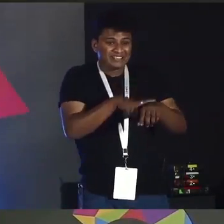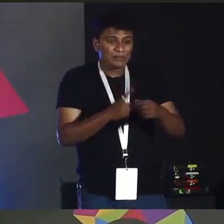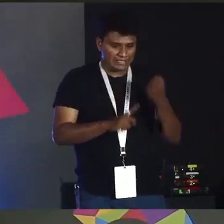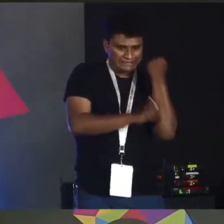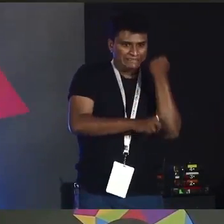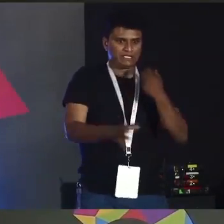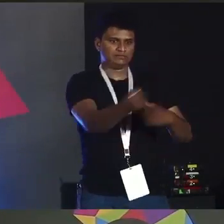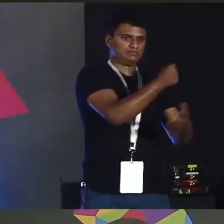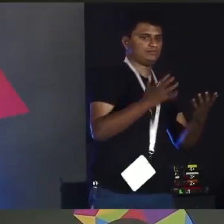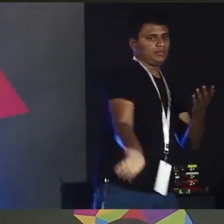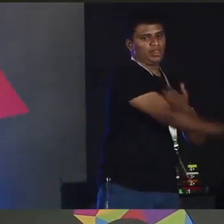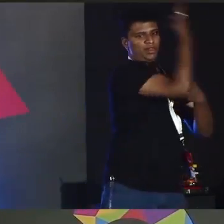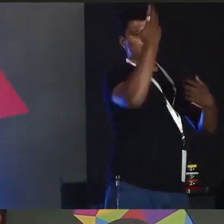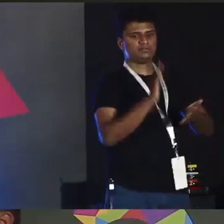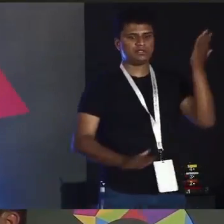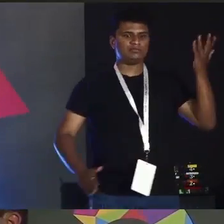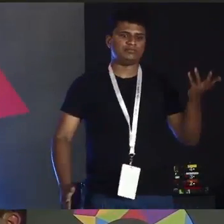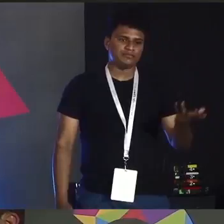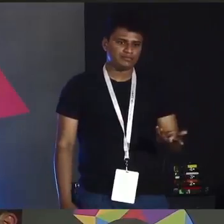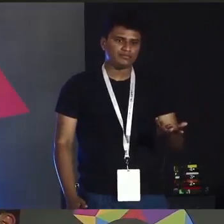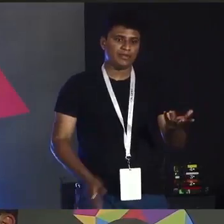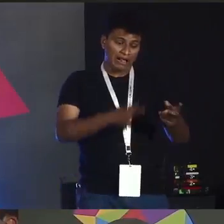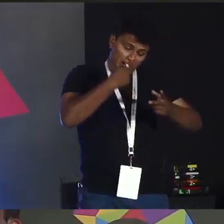convenience, are always put up at a public place.